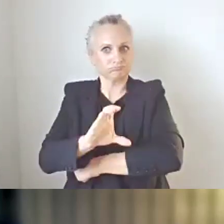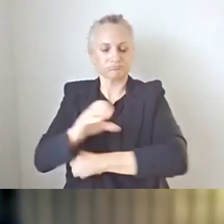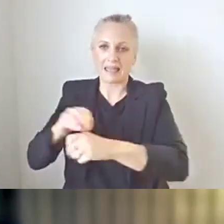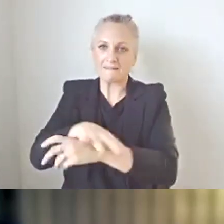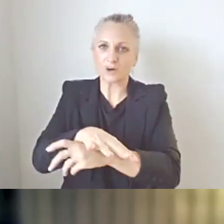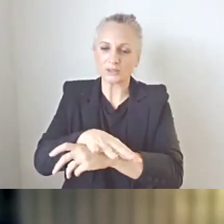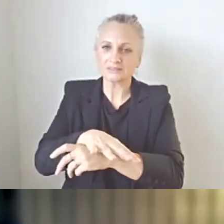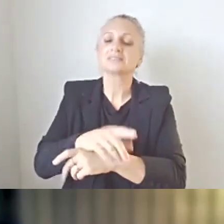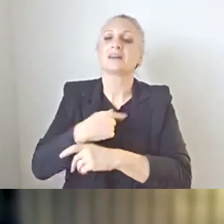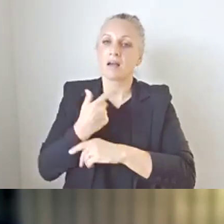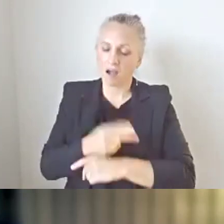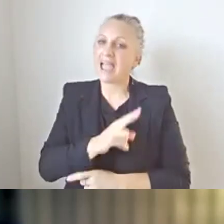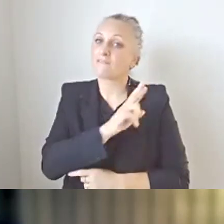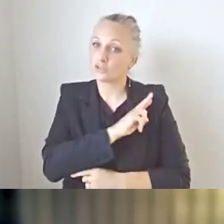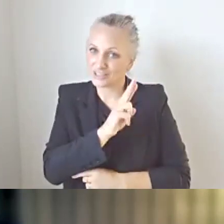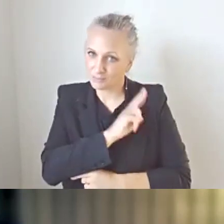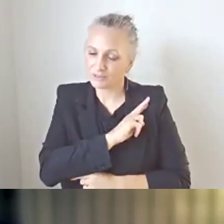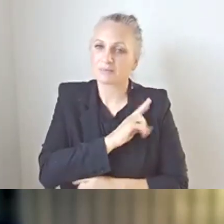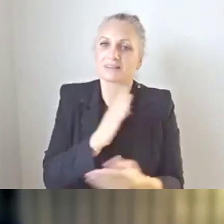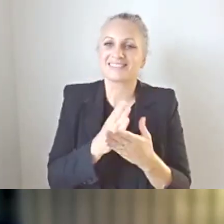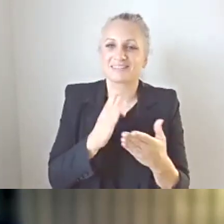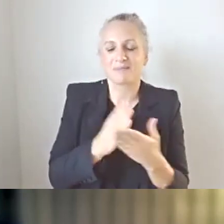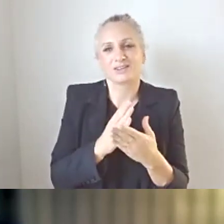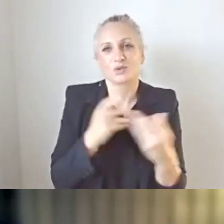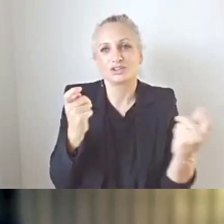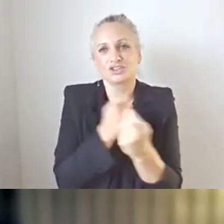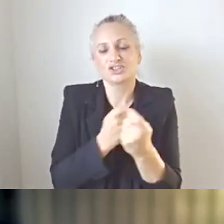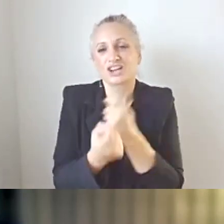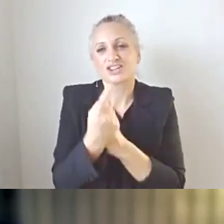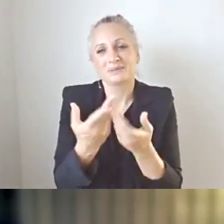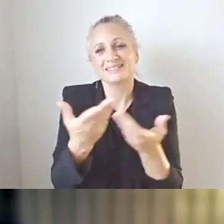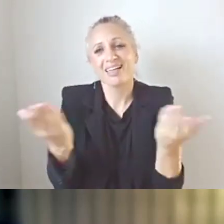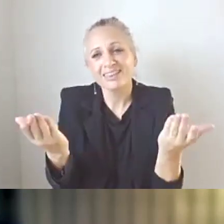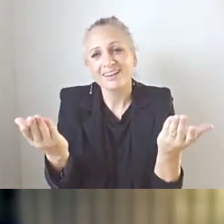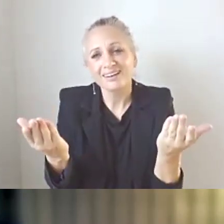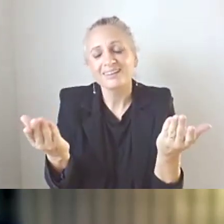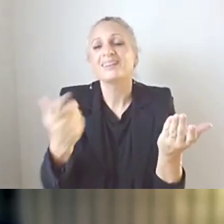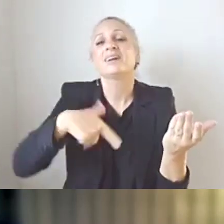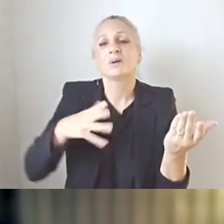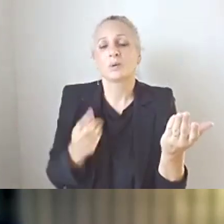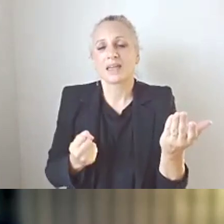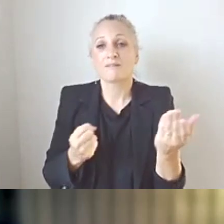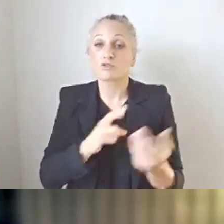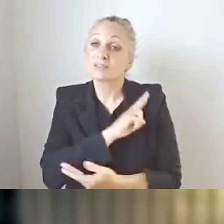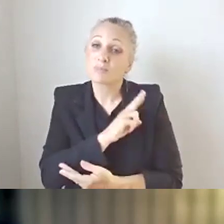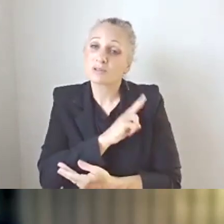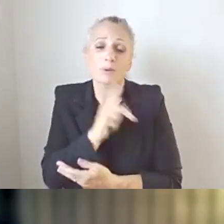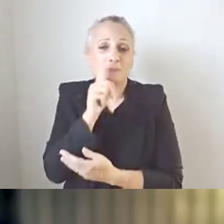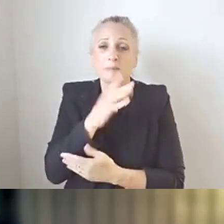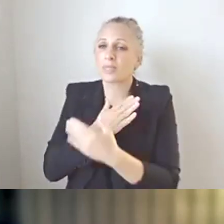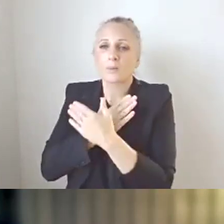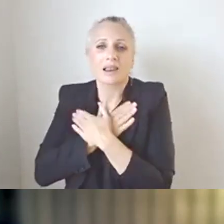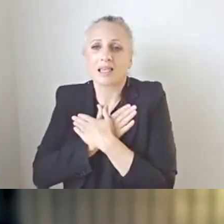a responsibility to the people who we love and the communities that we love to ensure that we change